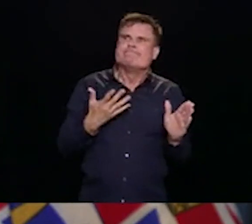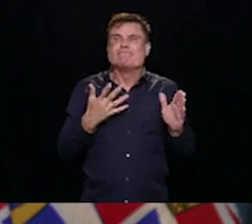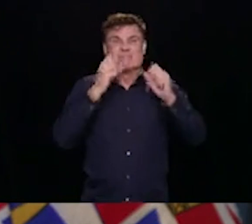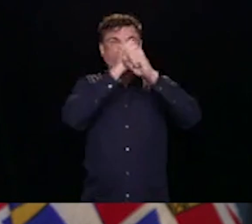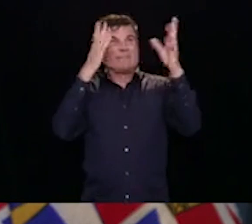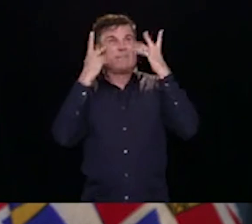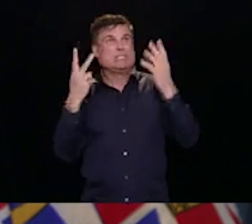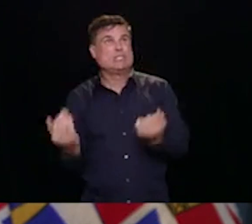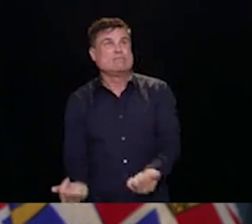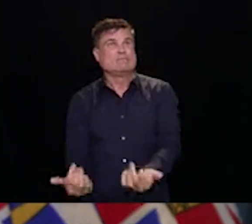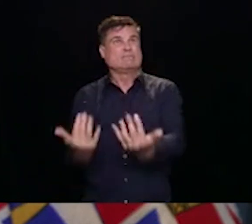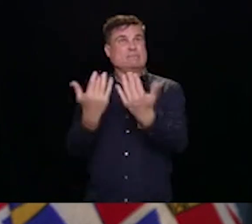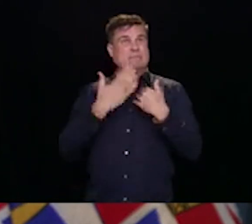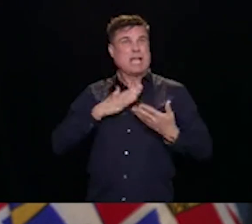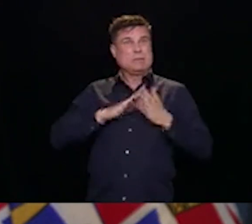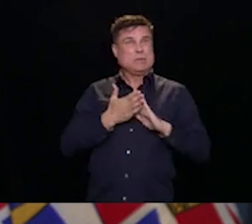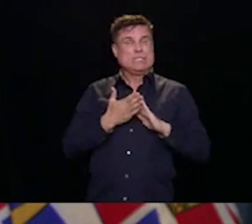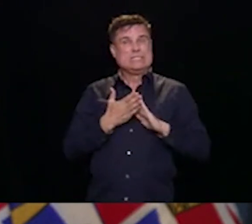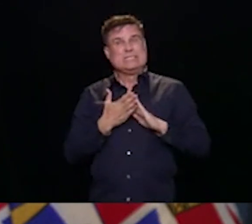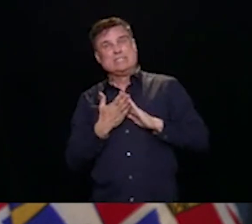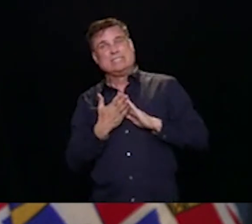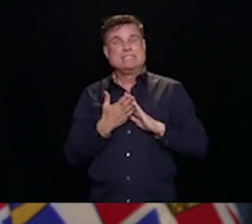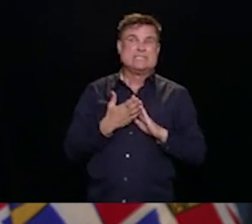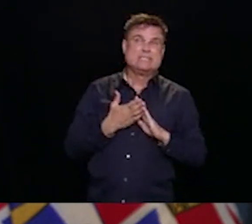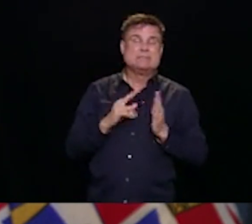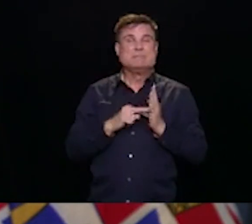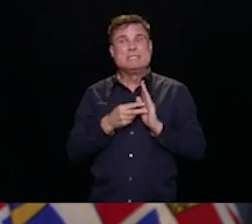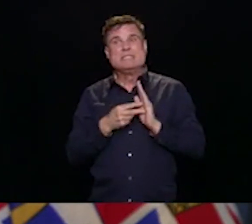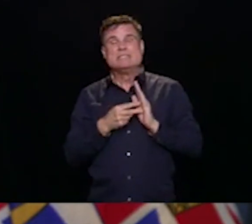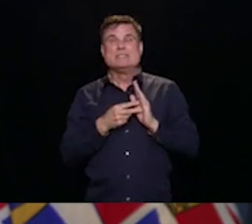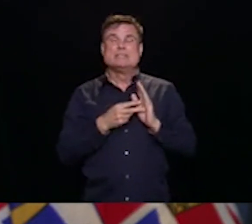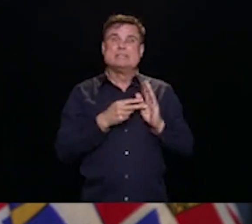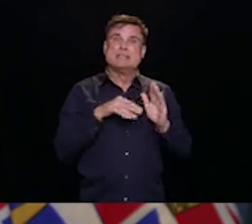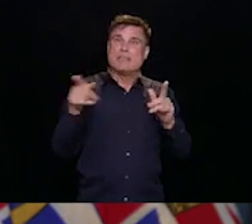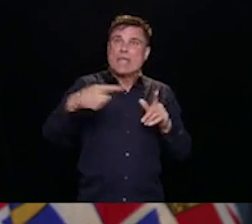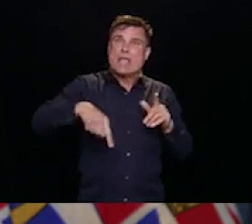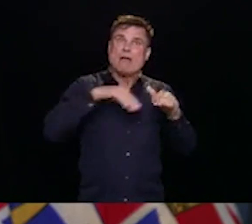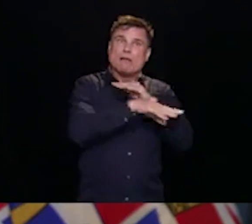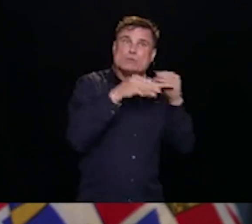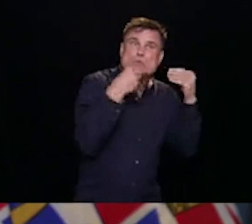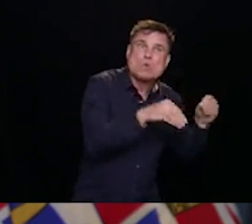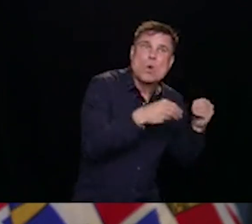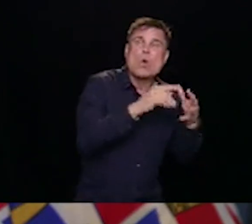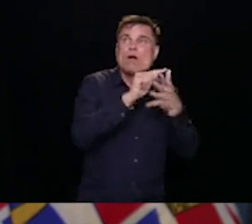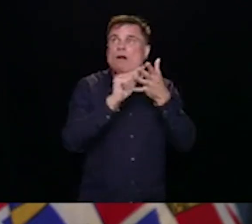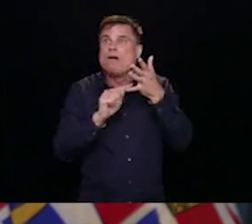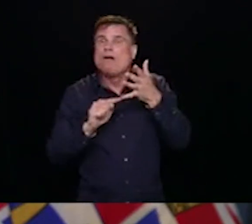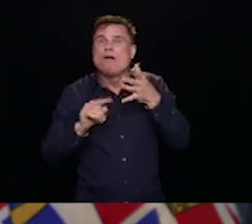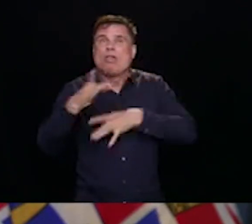particularly vulnerable still. In terms of negotiating those things, that is something that is between